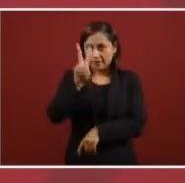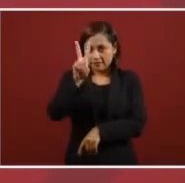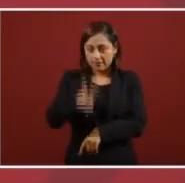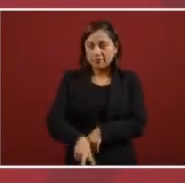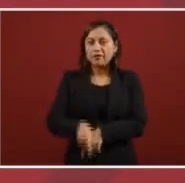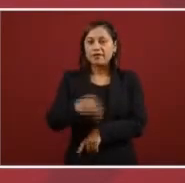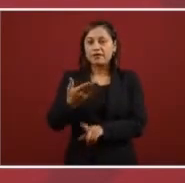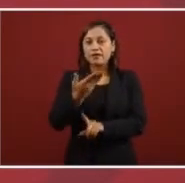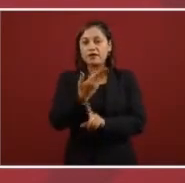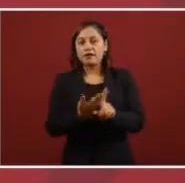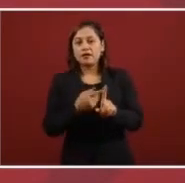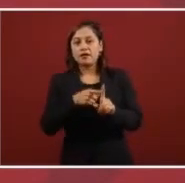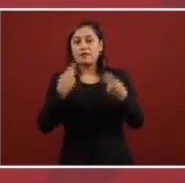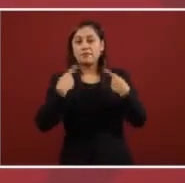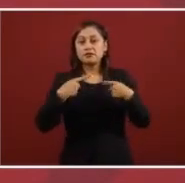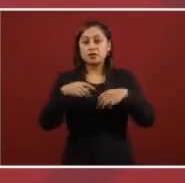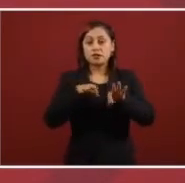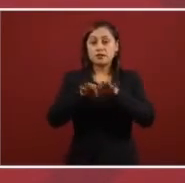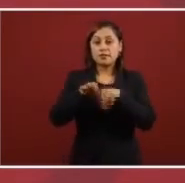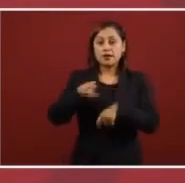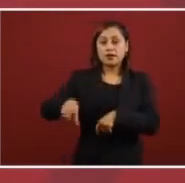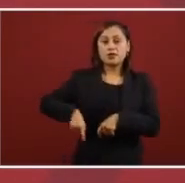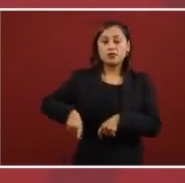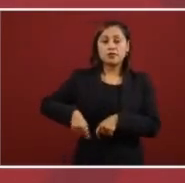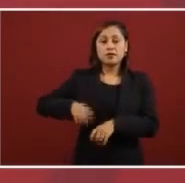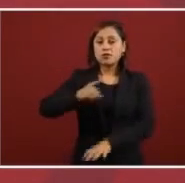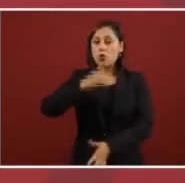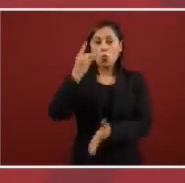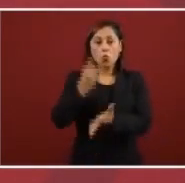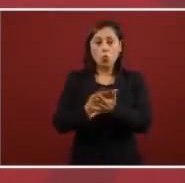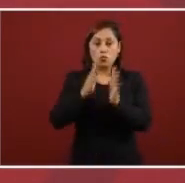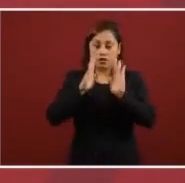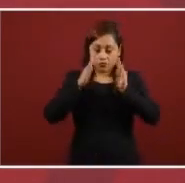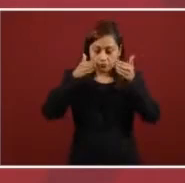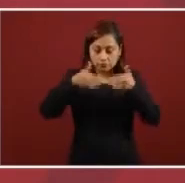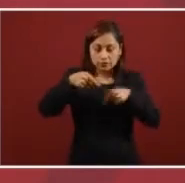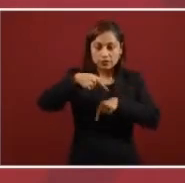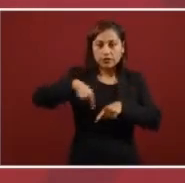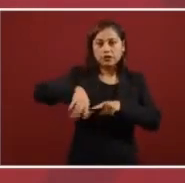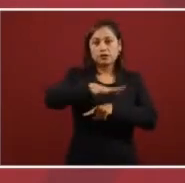should only be interested in public works or businesses.